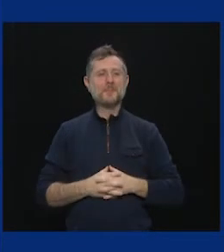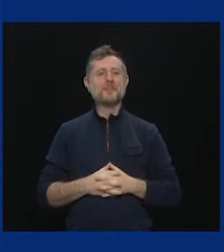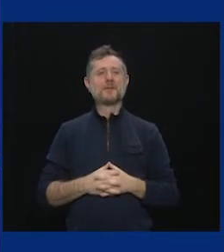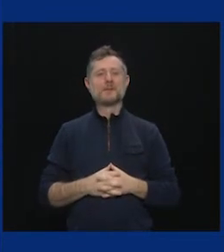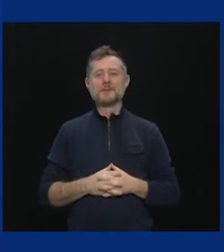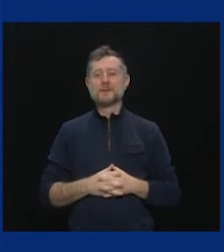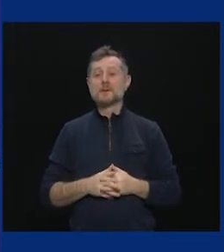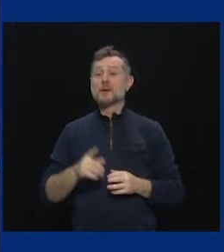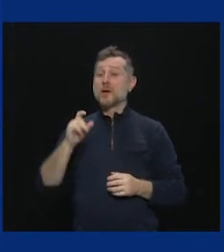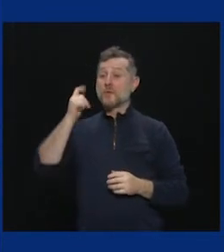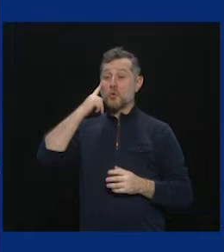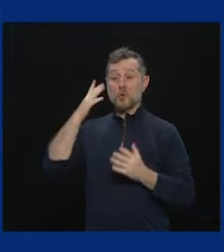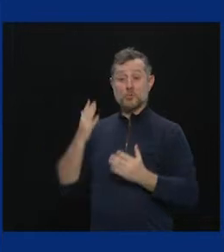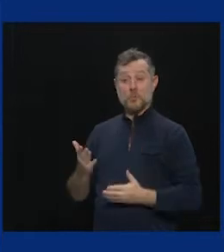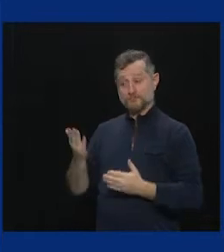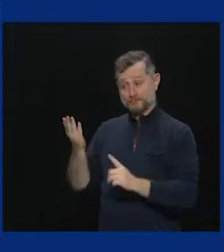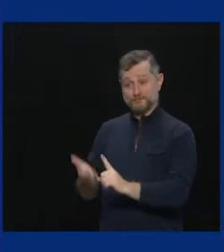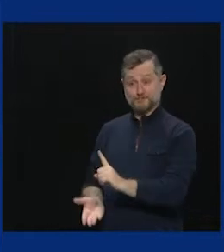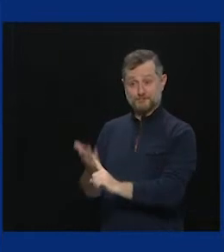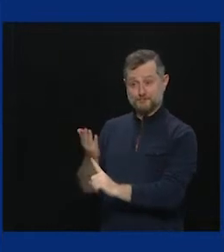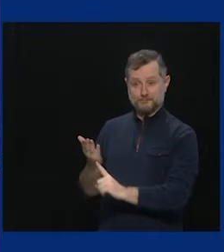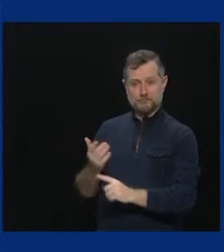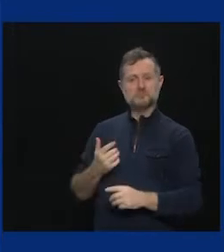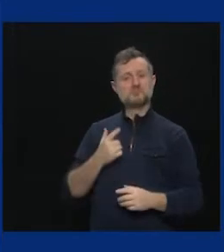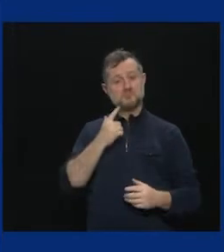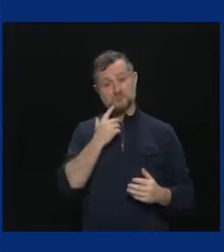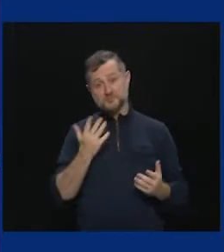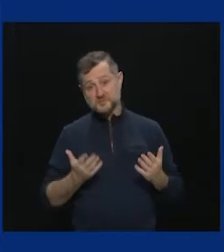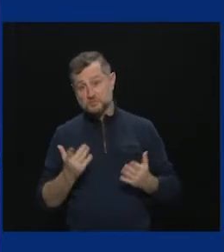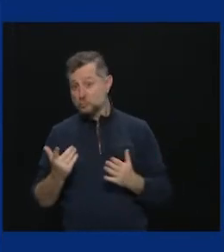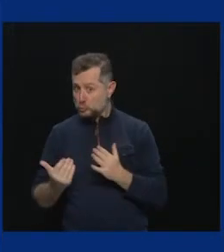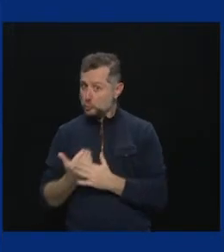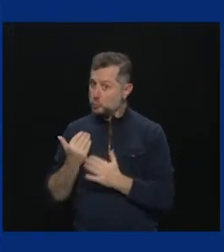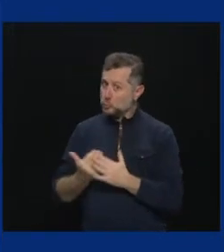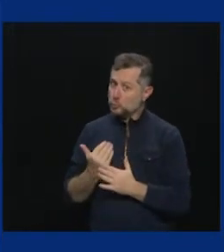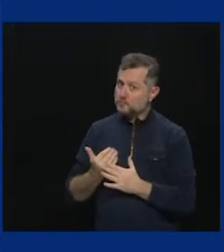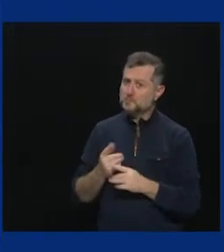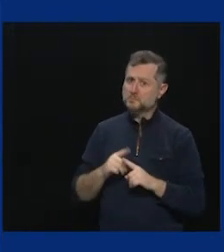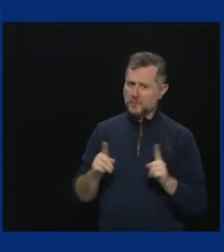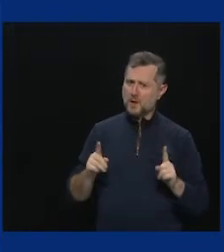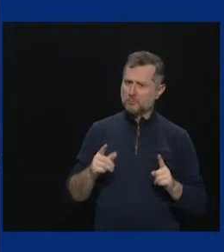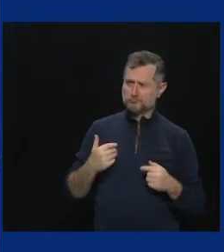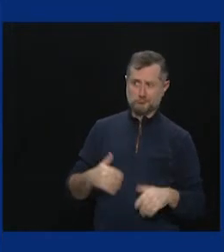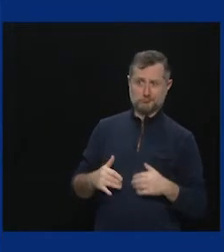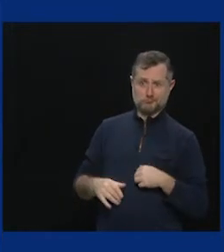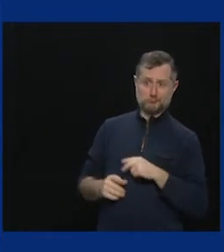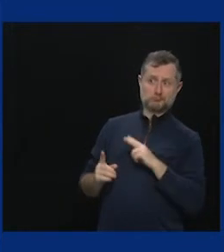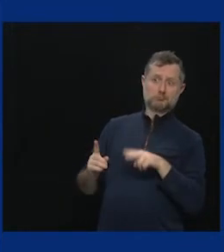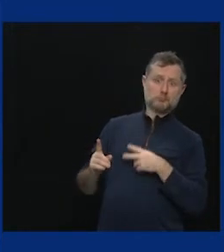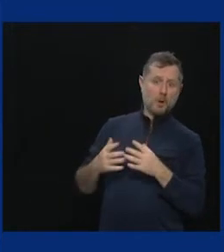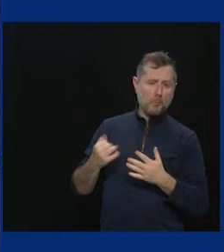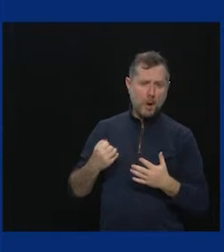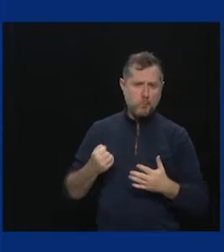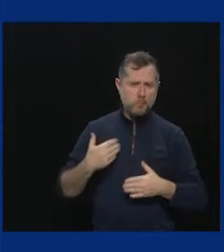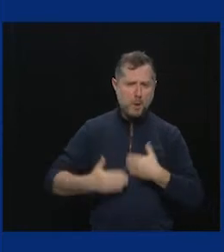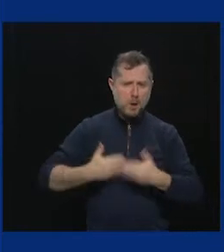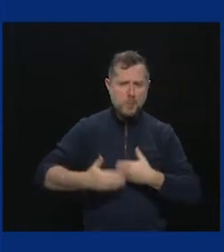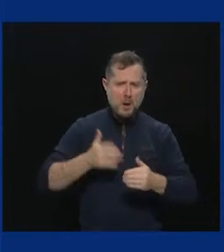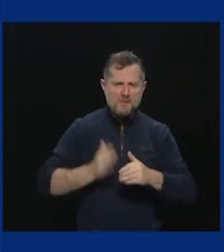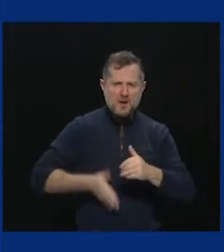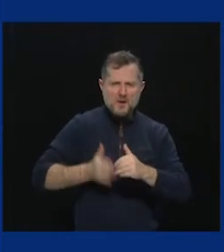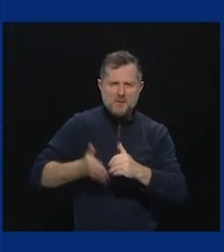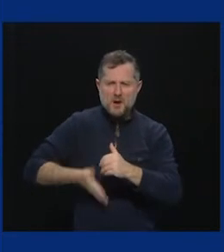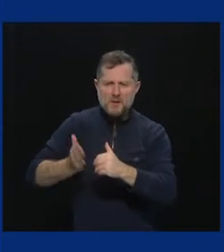Governor Hochul may be our new governor, yet look how much she's accomplished already, though she is certainly